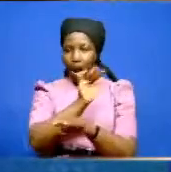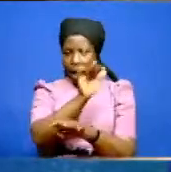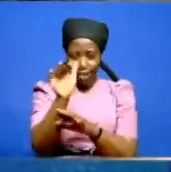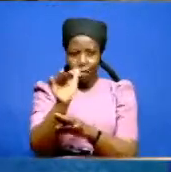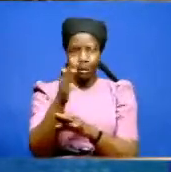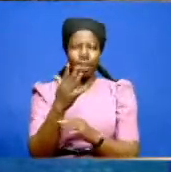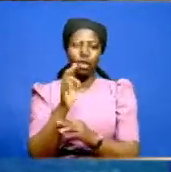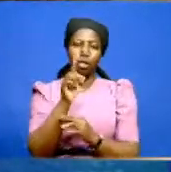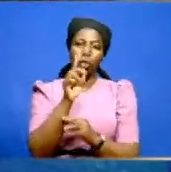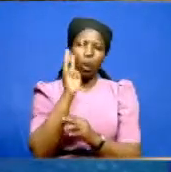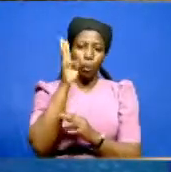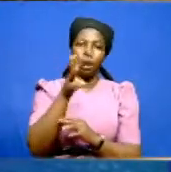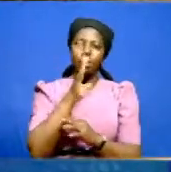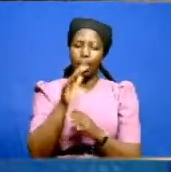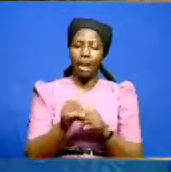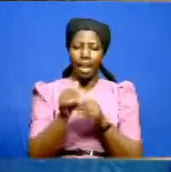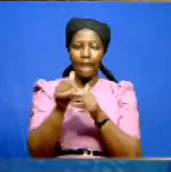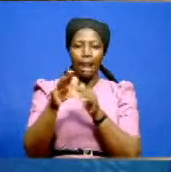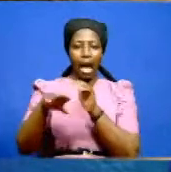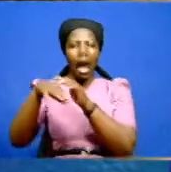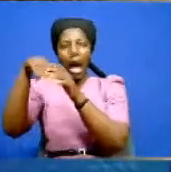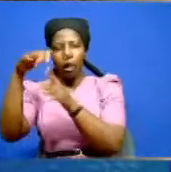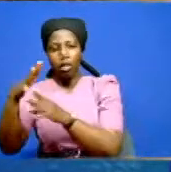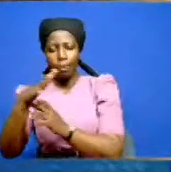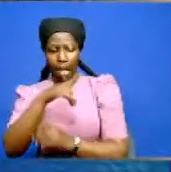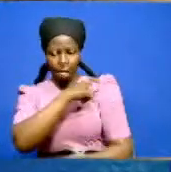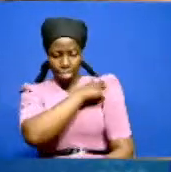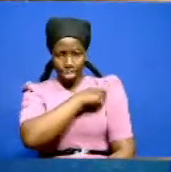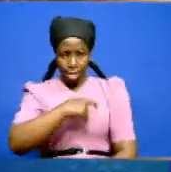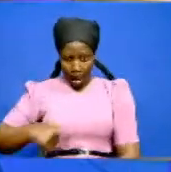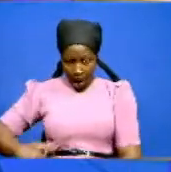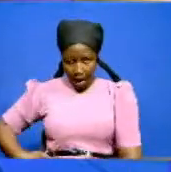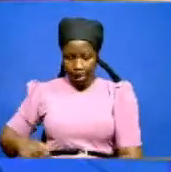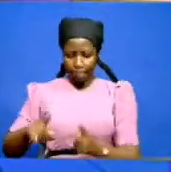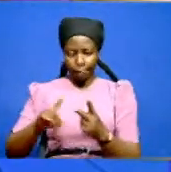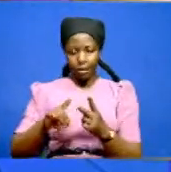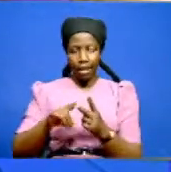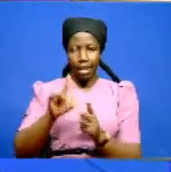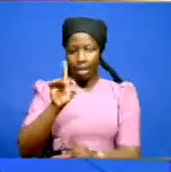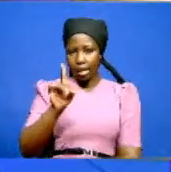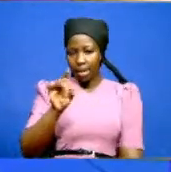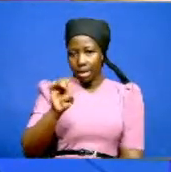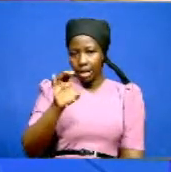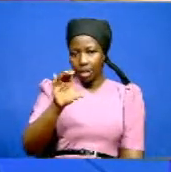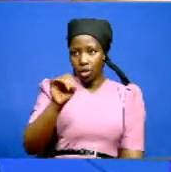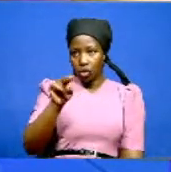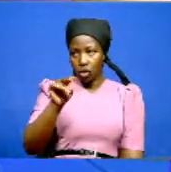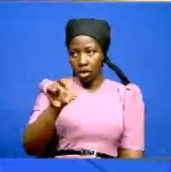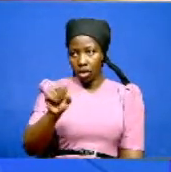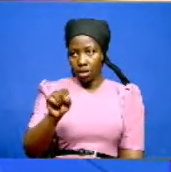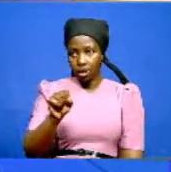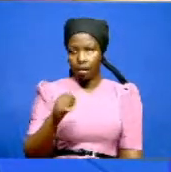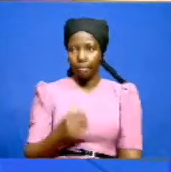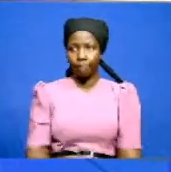ushered out by the ushers and the deacons. I did see Jerry